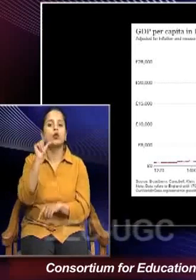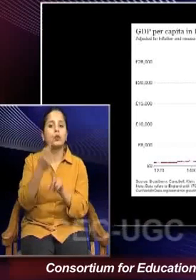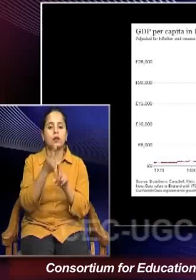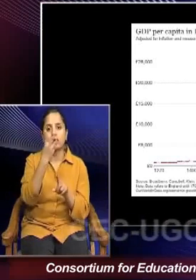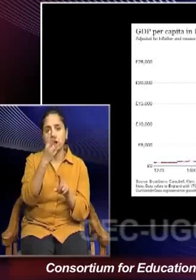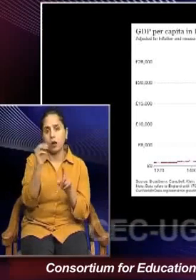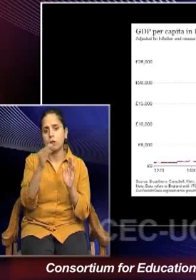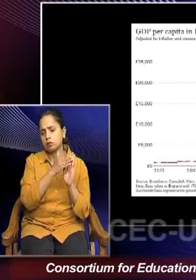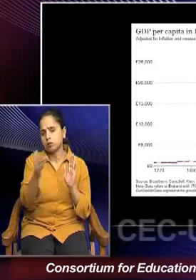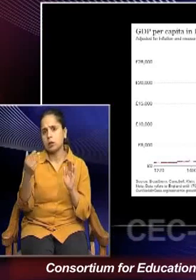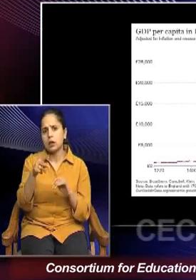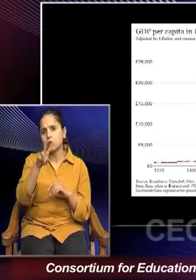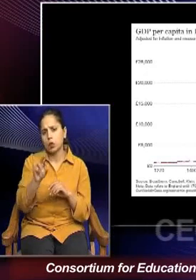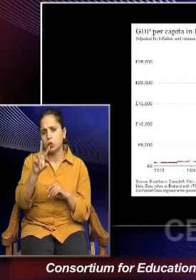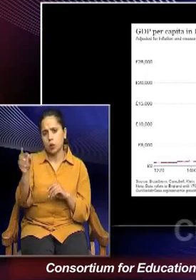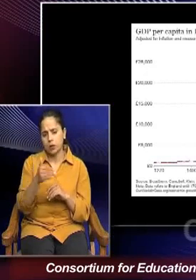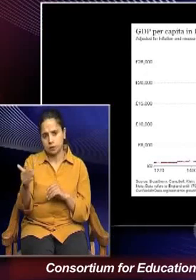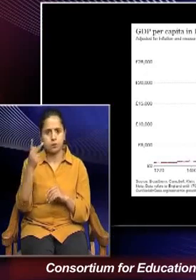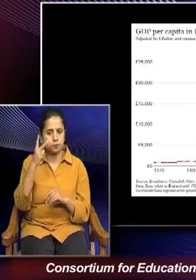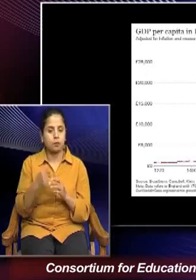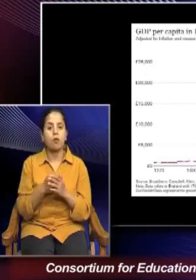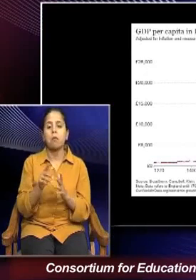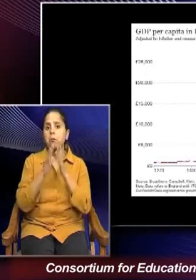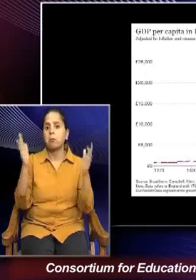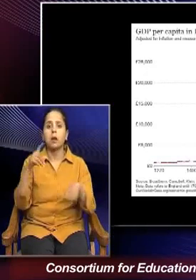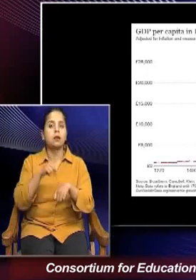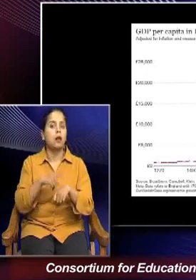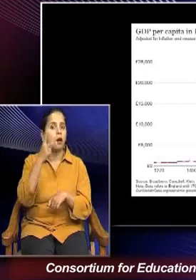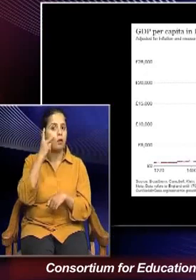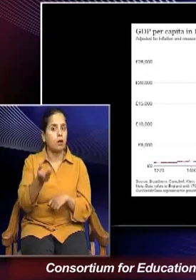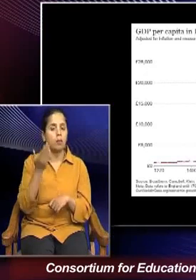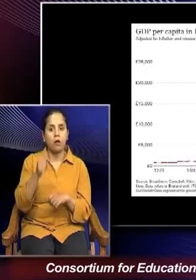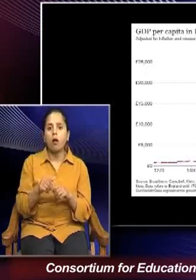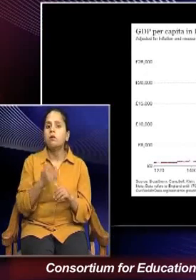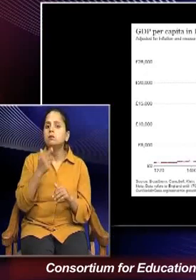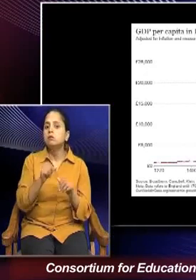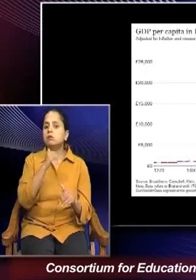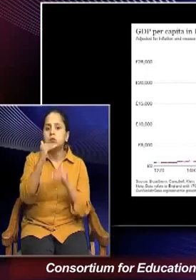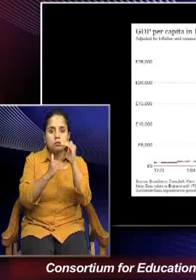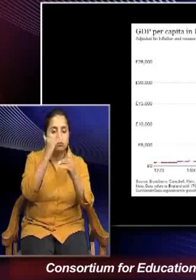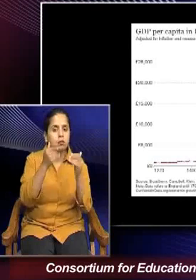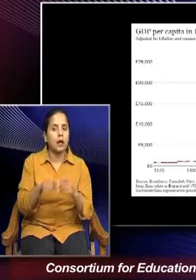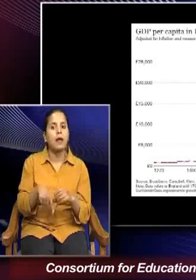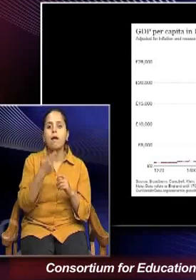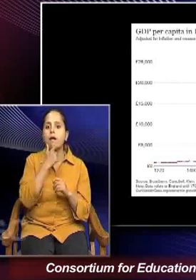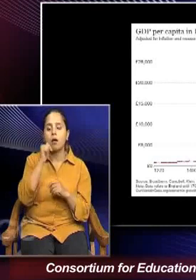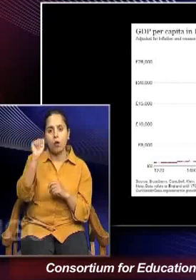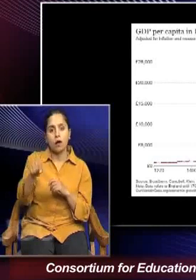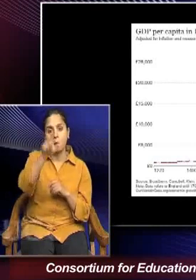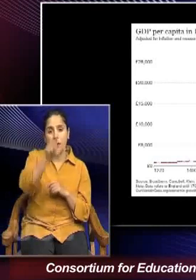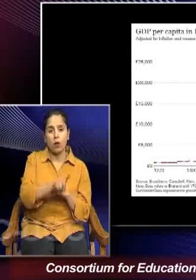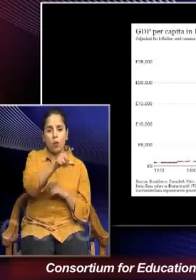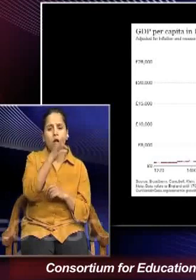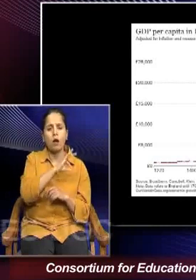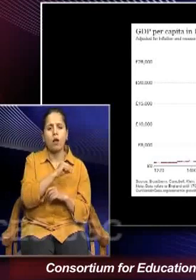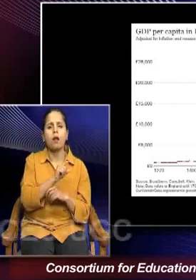most recent 2020, so for large time of the progress and prosperity of England, the per capita income for